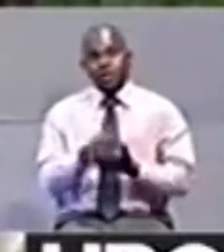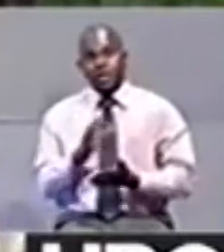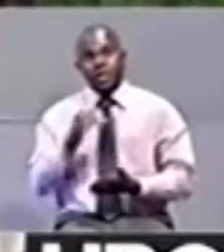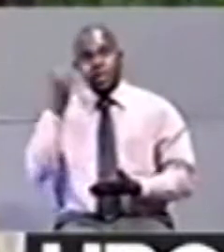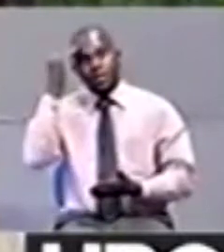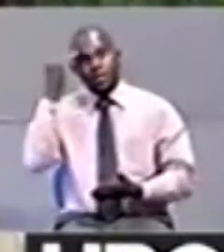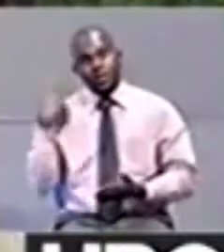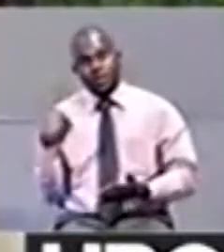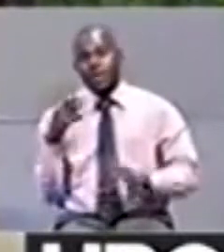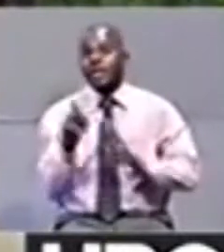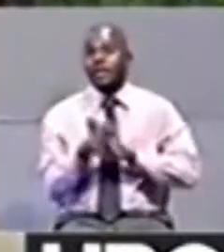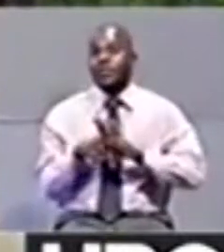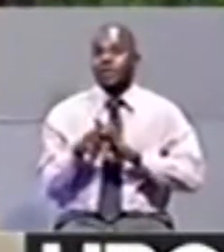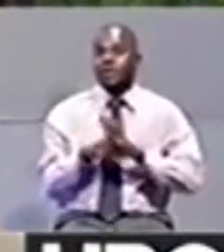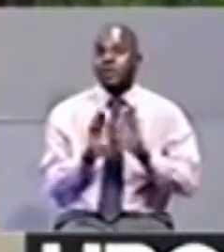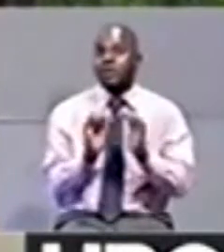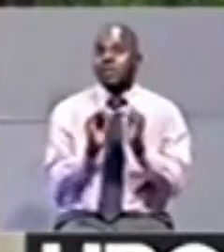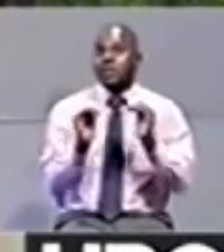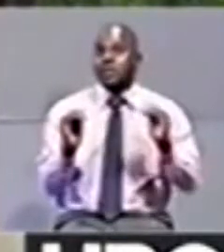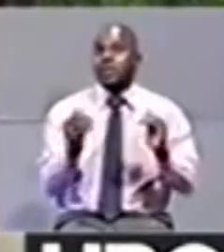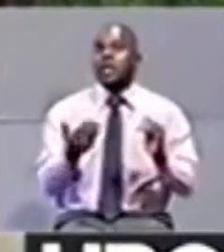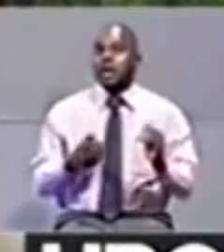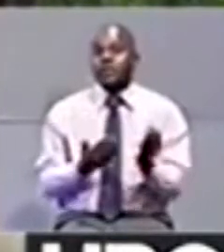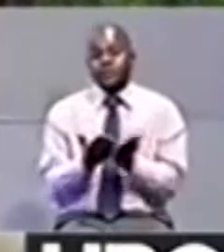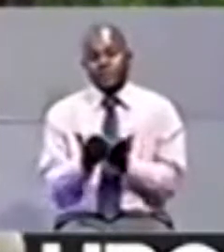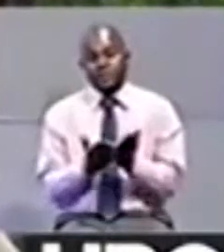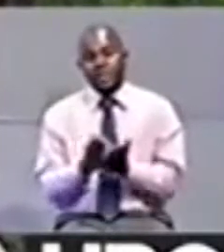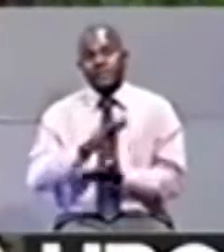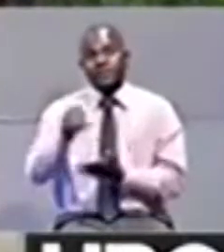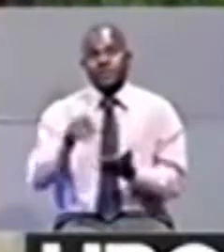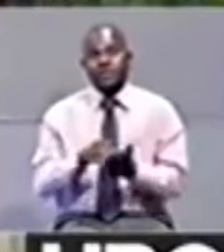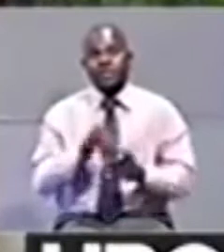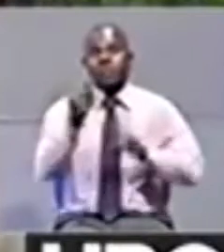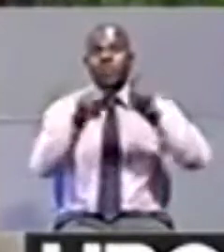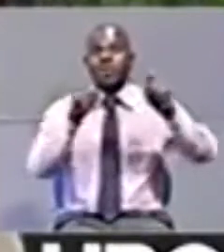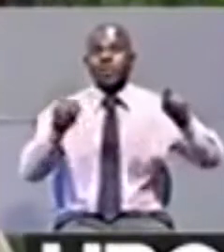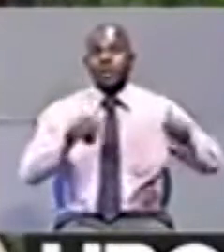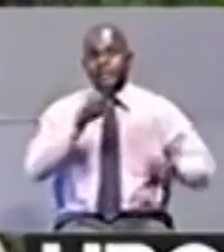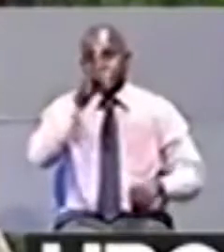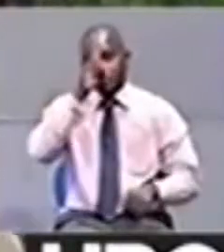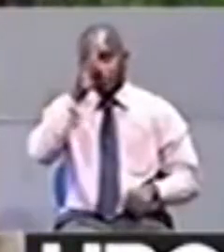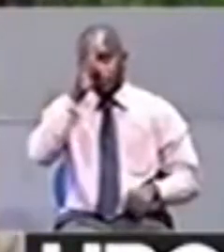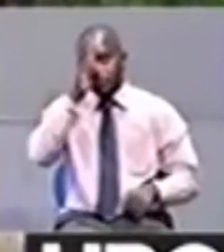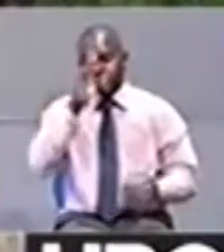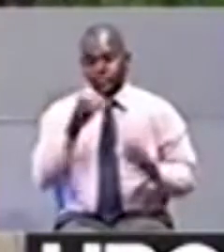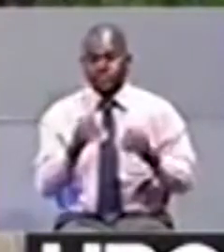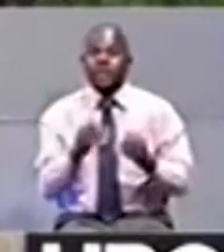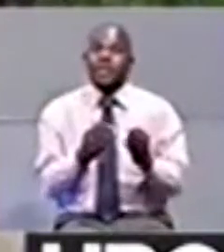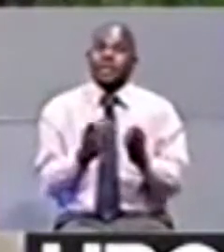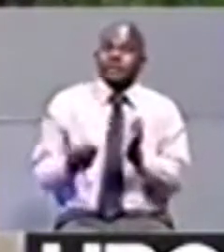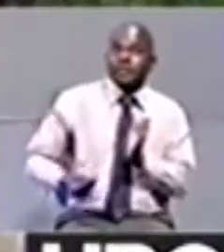level and have service centers in every village. This Saemaul Geumgo will